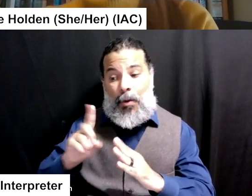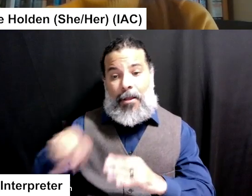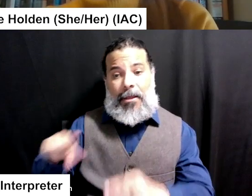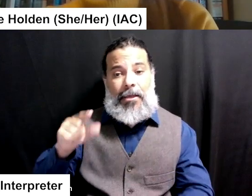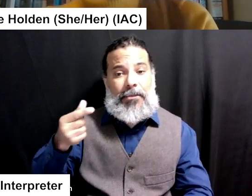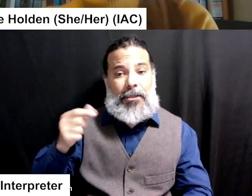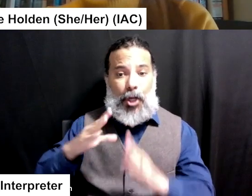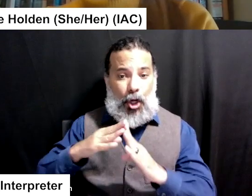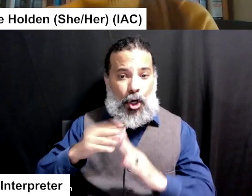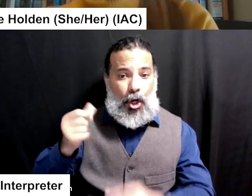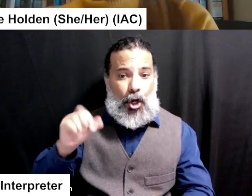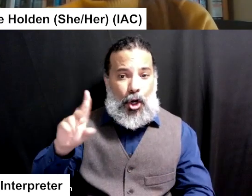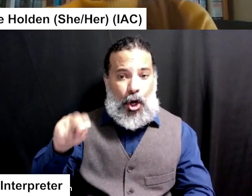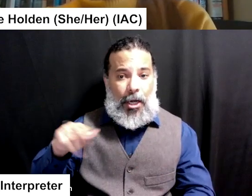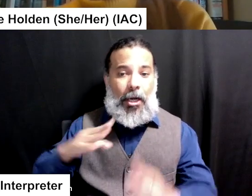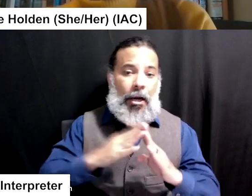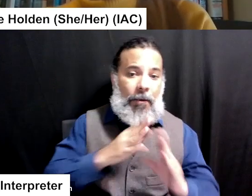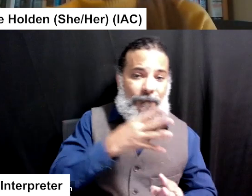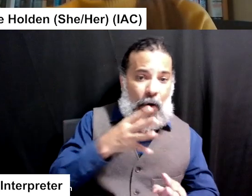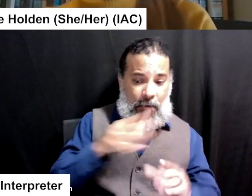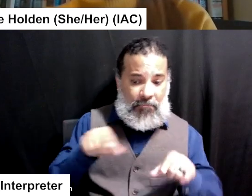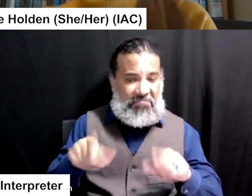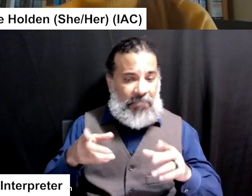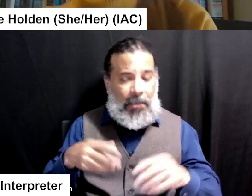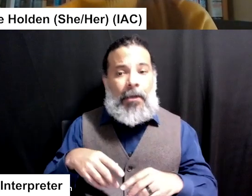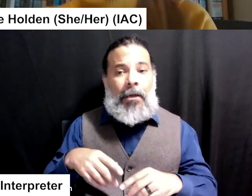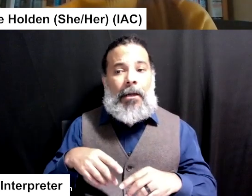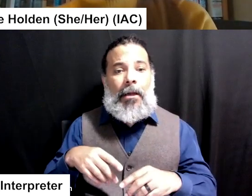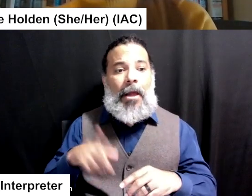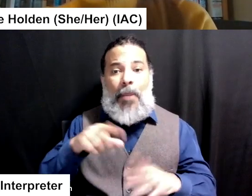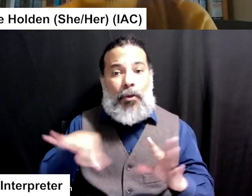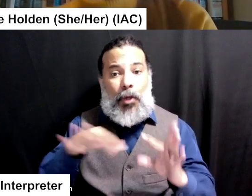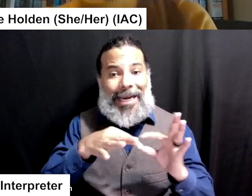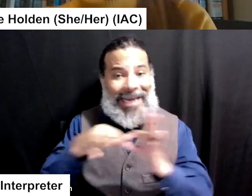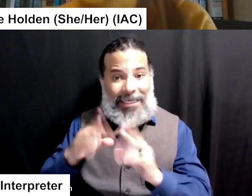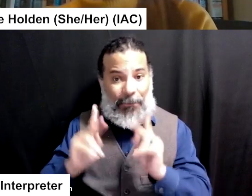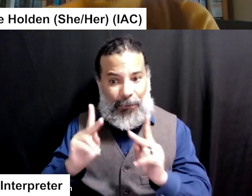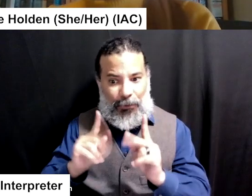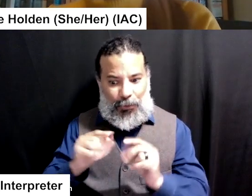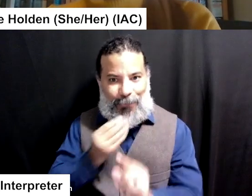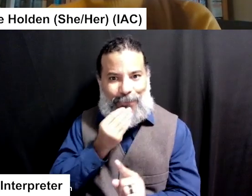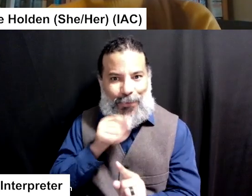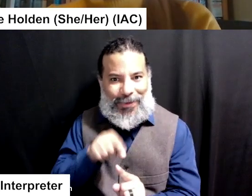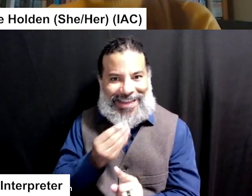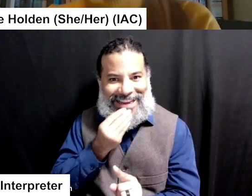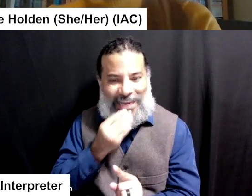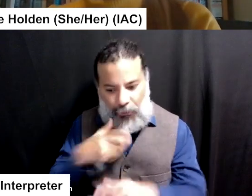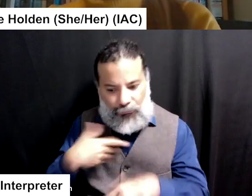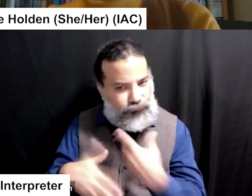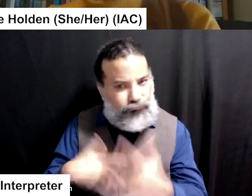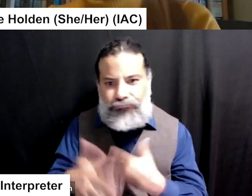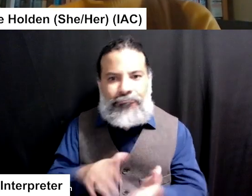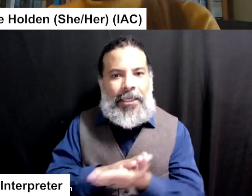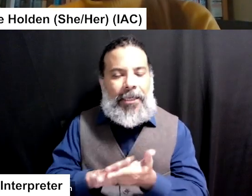are, and these urban farms, it's connected people to the food that they eat. And